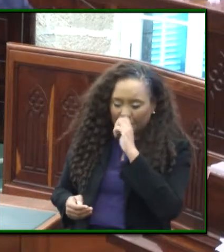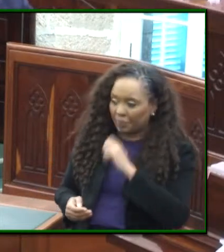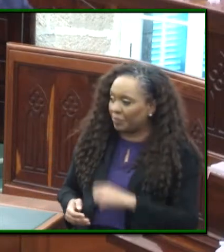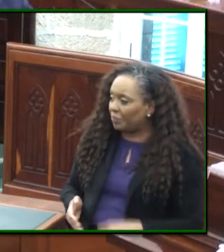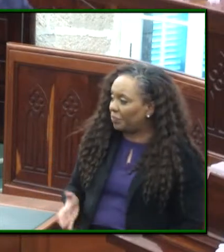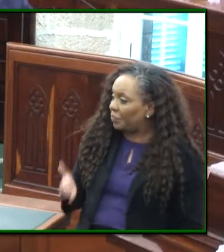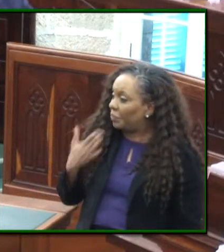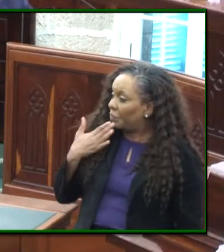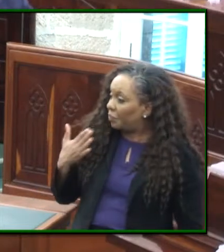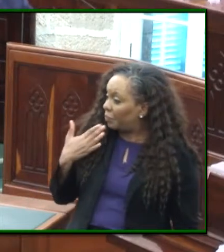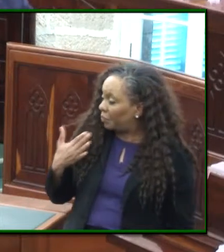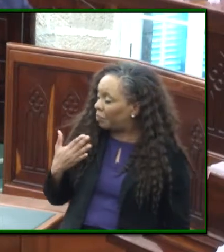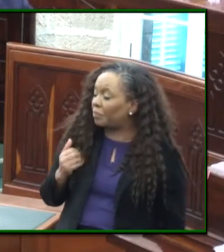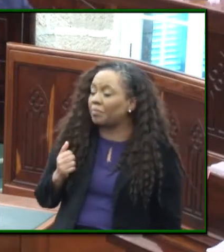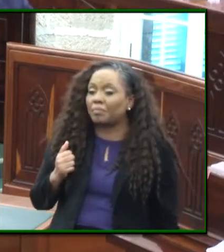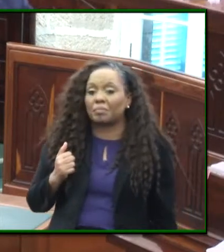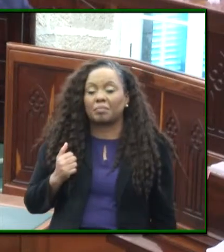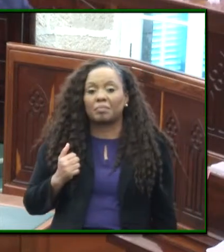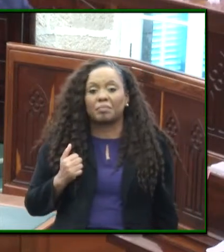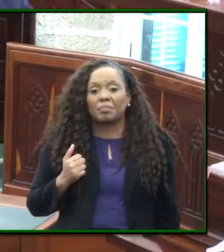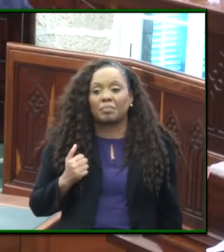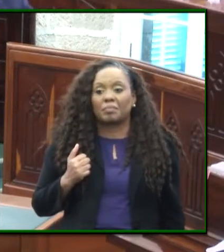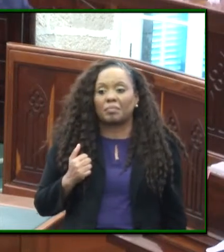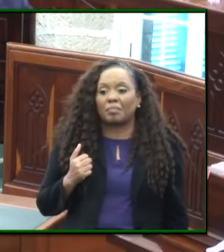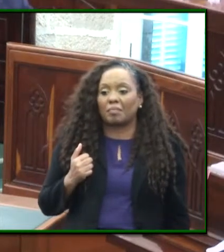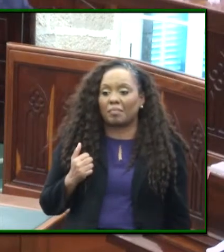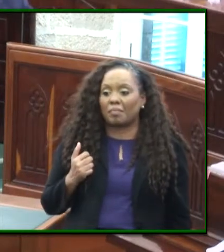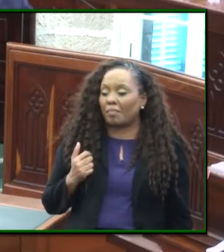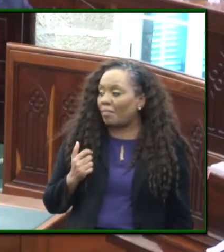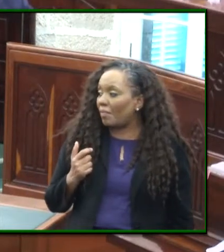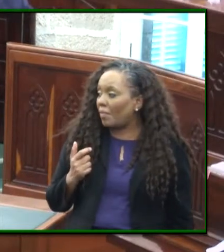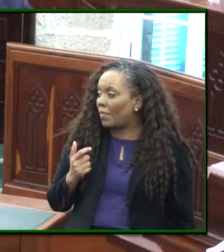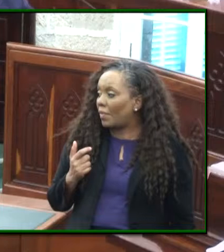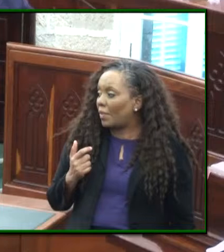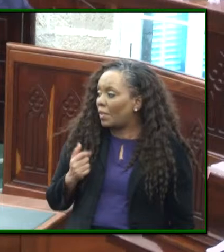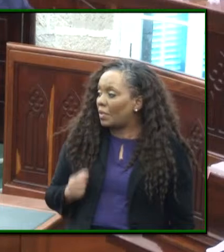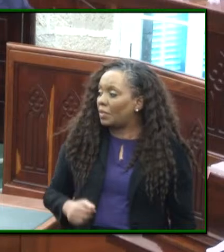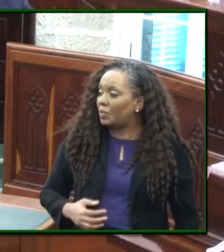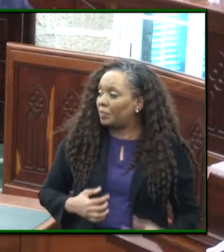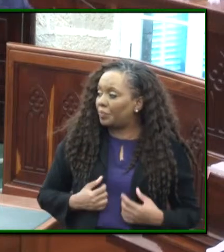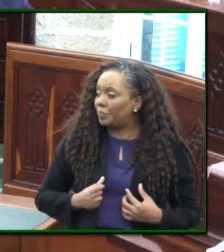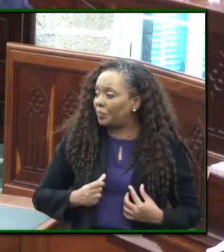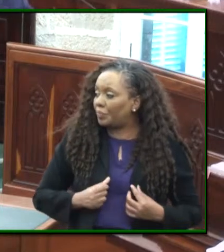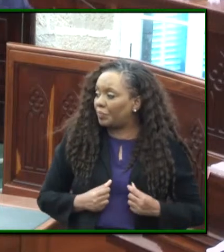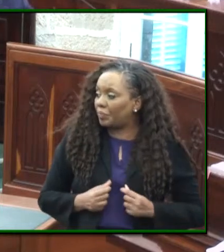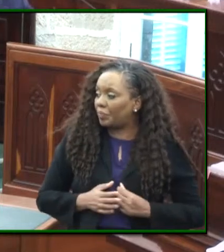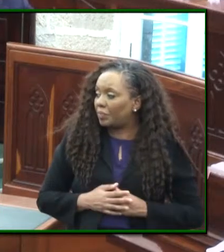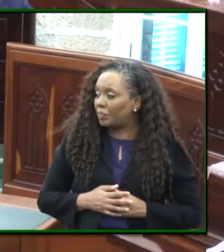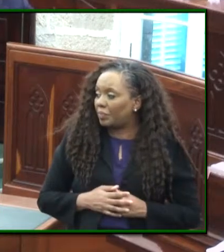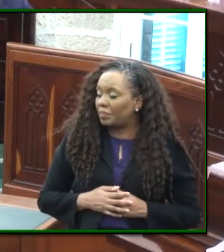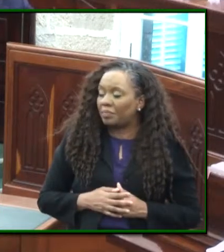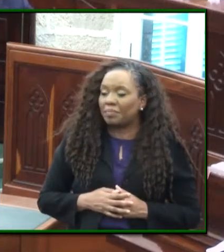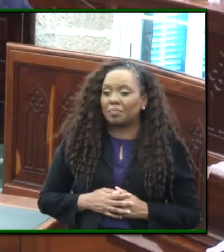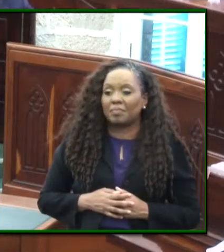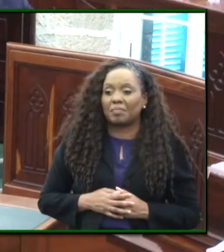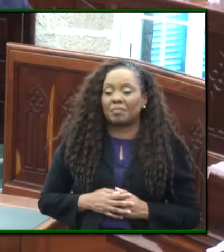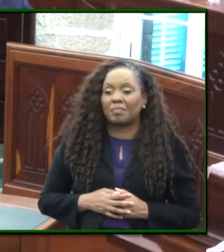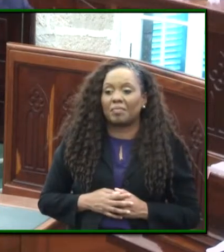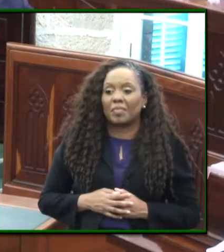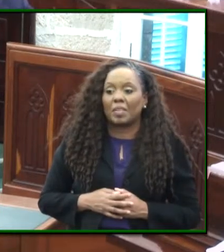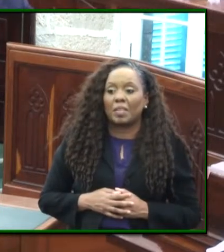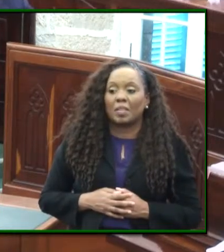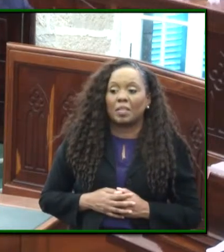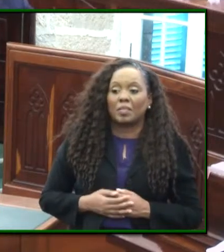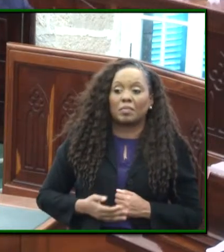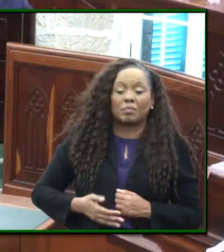Thank you, Honourable Member. I've used the term force multiplier on a few occasions during the course of the last 7-8 hours.